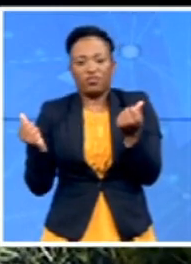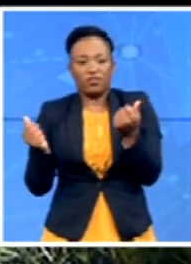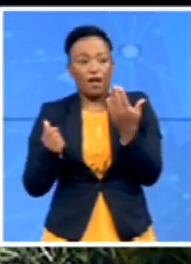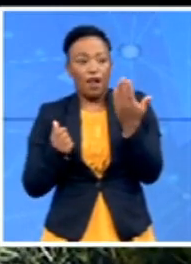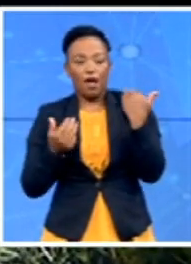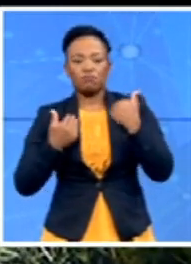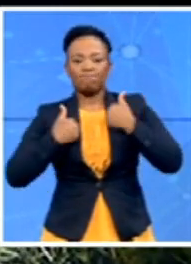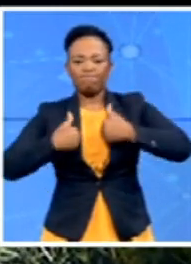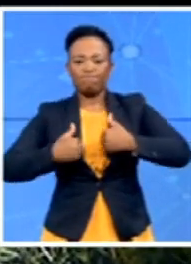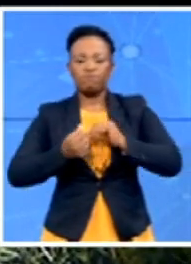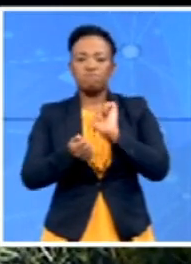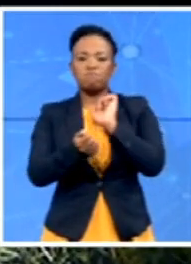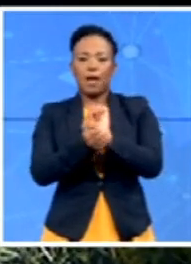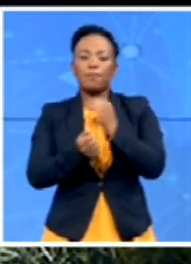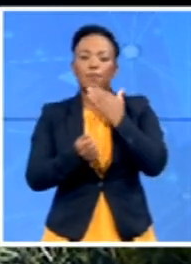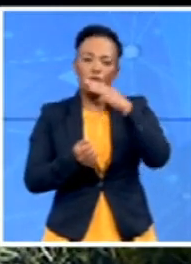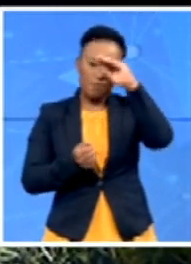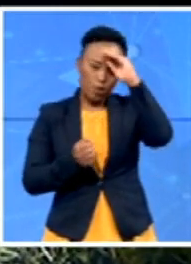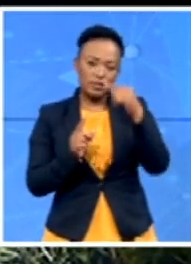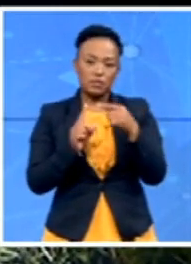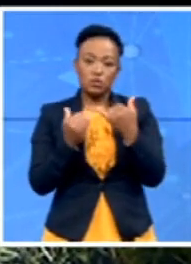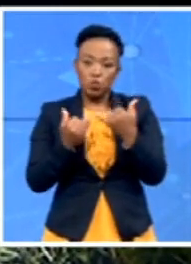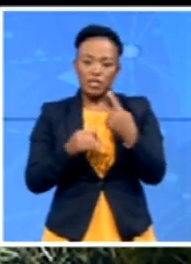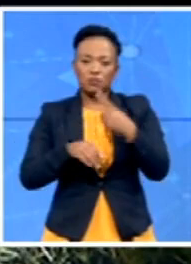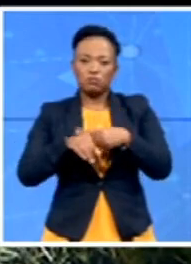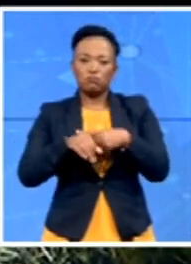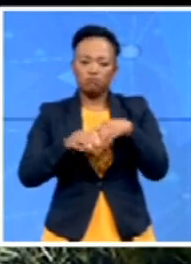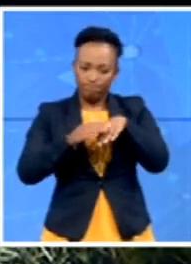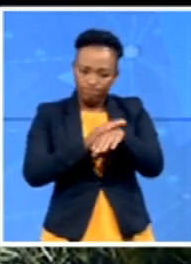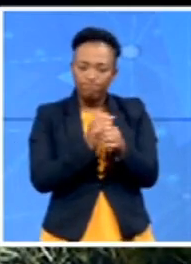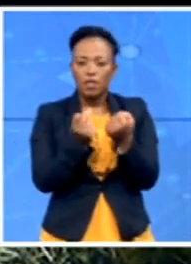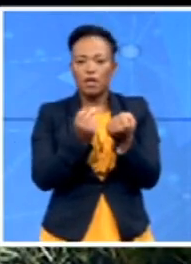appearing today for the second time at the Durban Magistrate Court this morning.